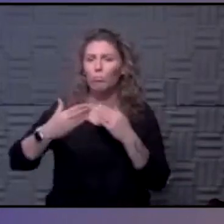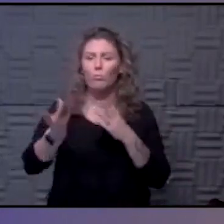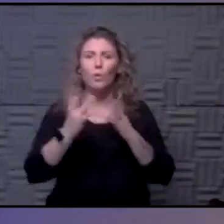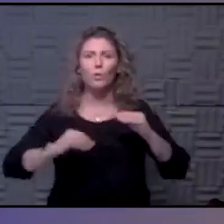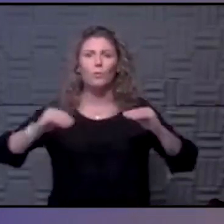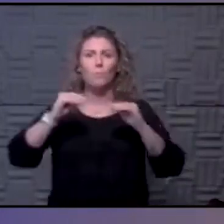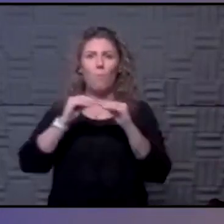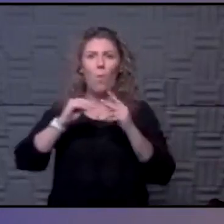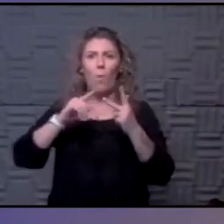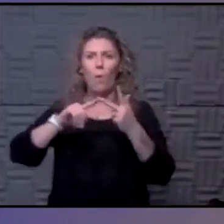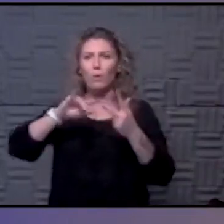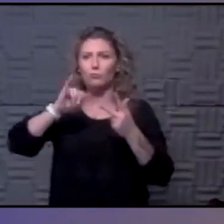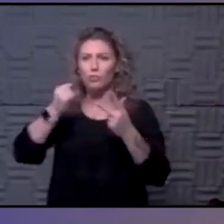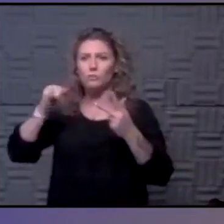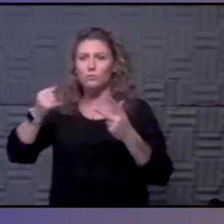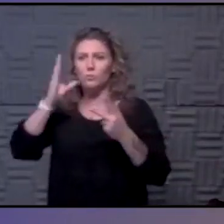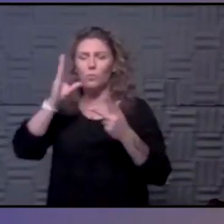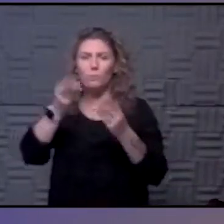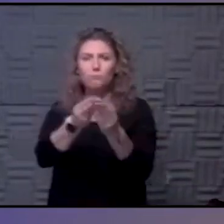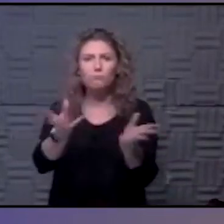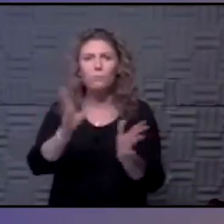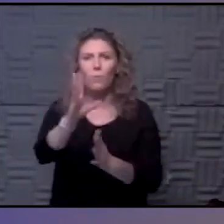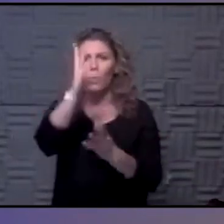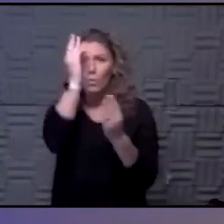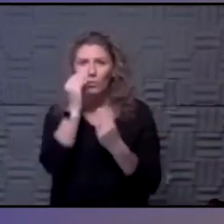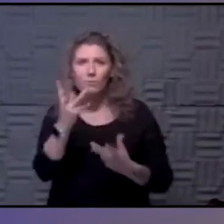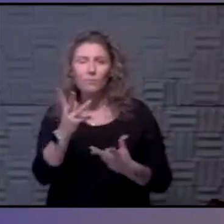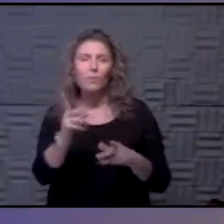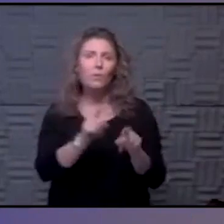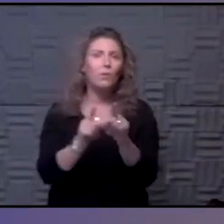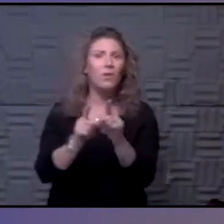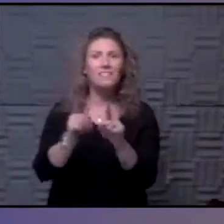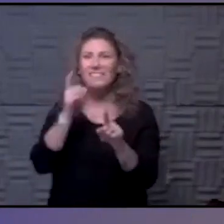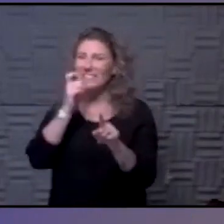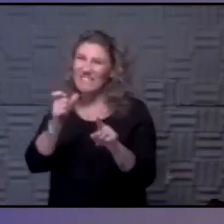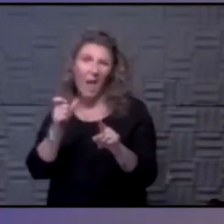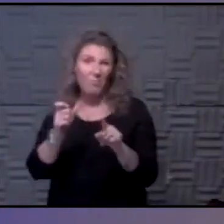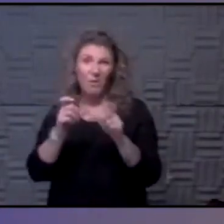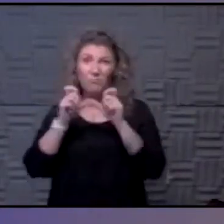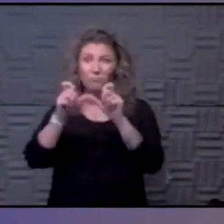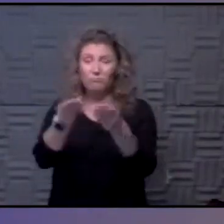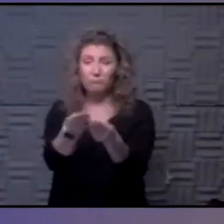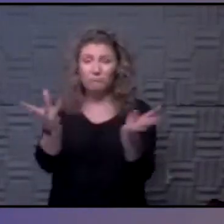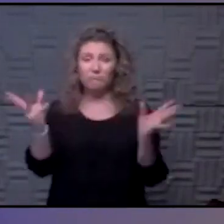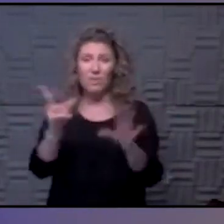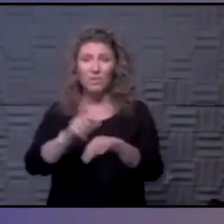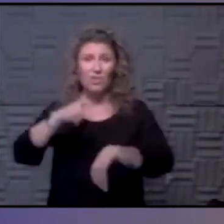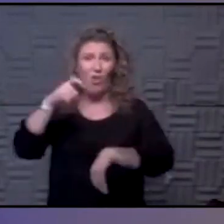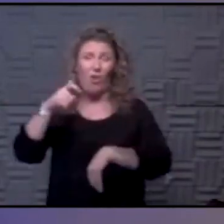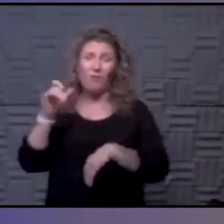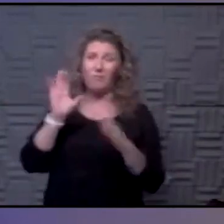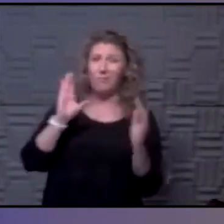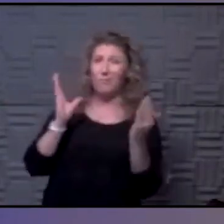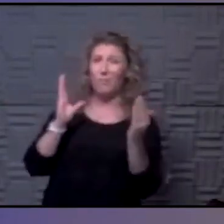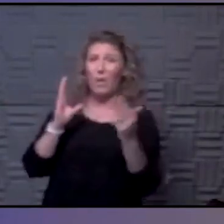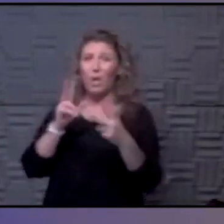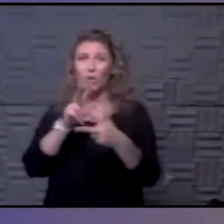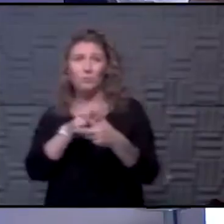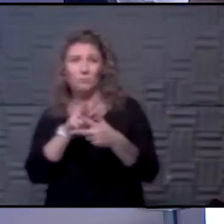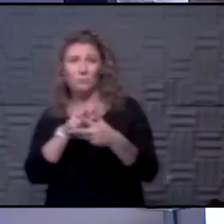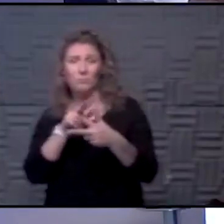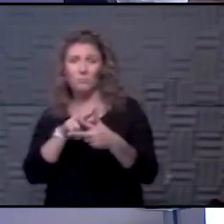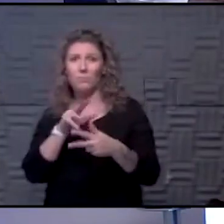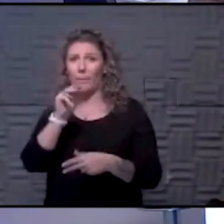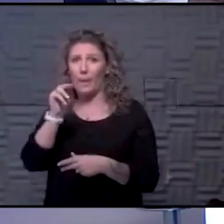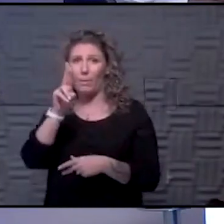this, Johnson & Johnson will come out with their data as well. It's just, it hasn't been out as long as the mRNA vaccines have. And I